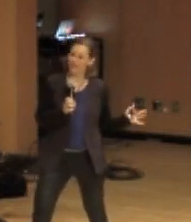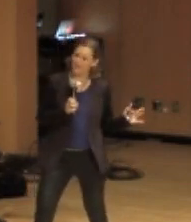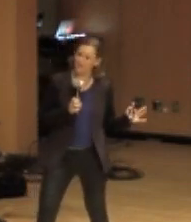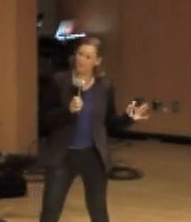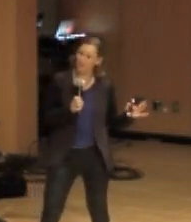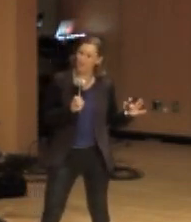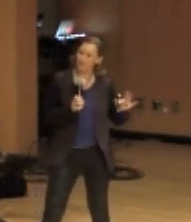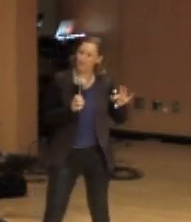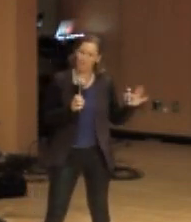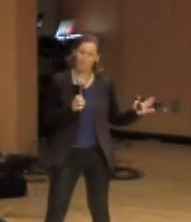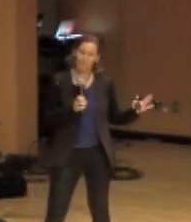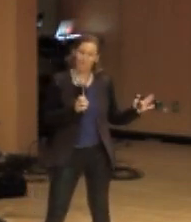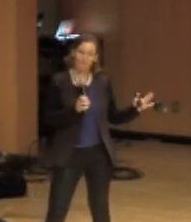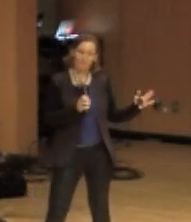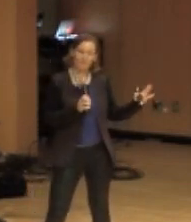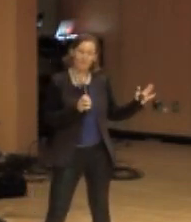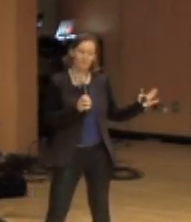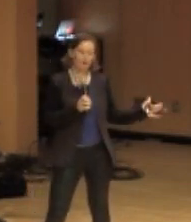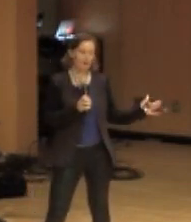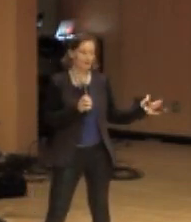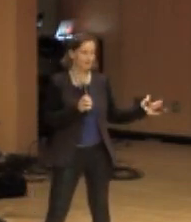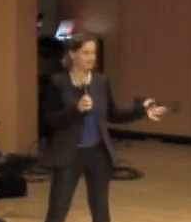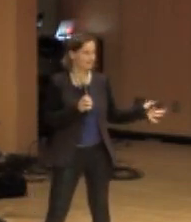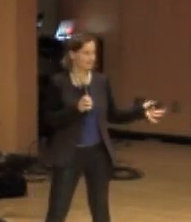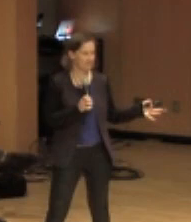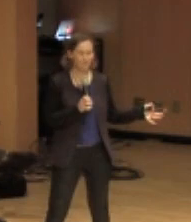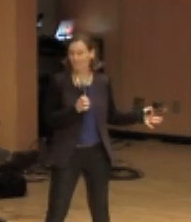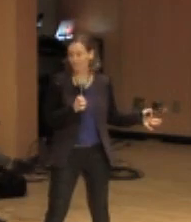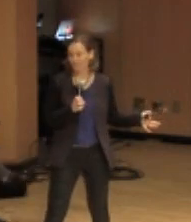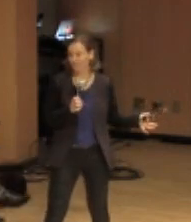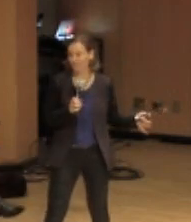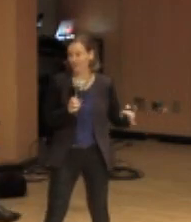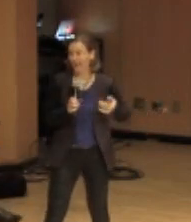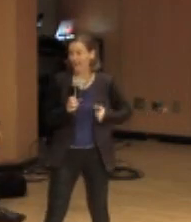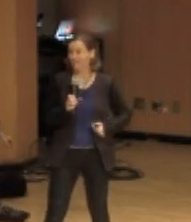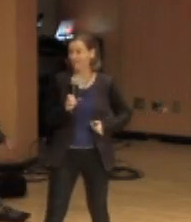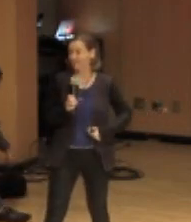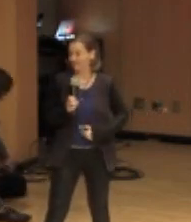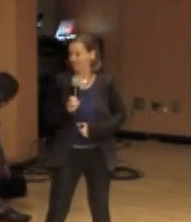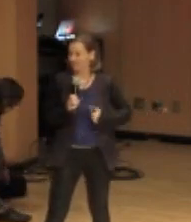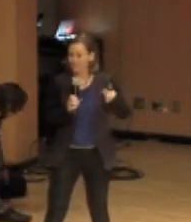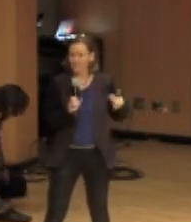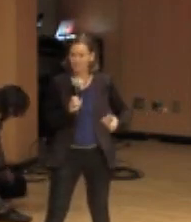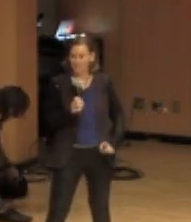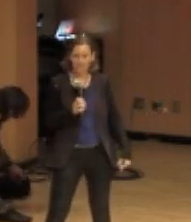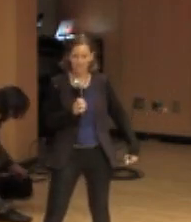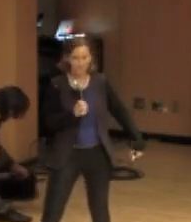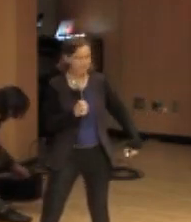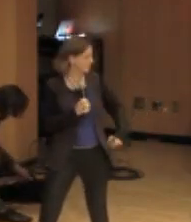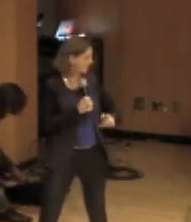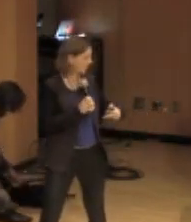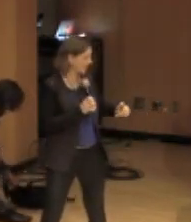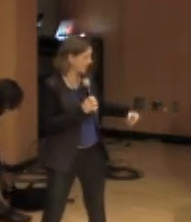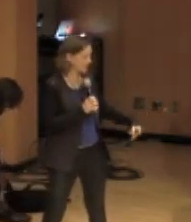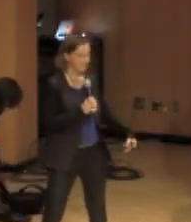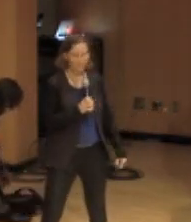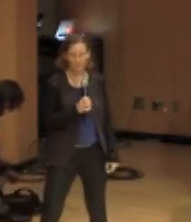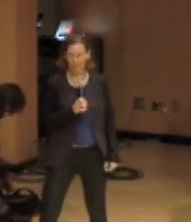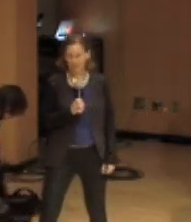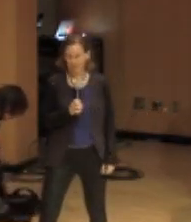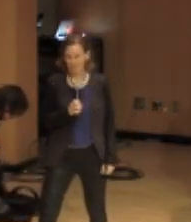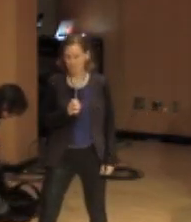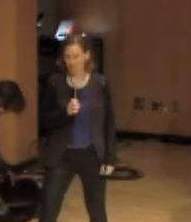to go back to this work after so many years of not touching it really but having it like live in my